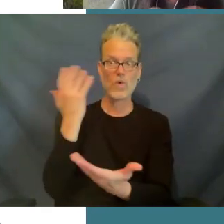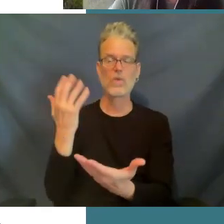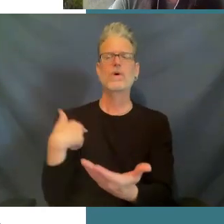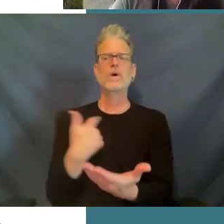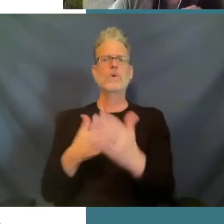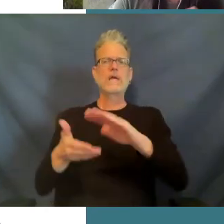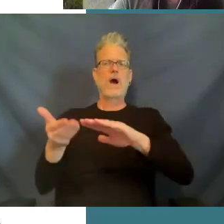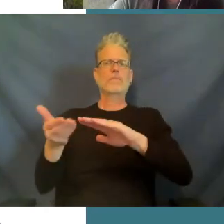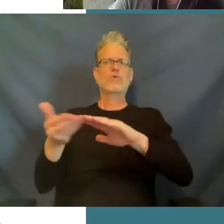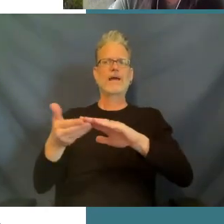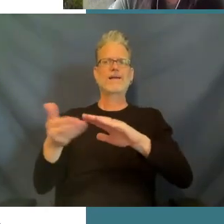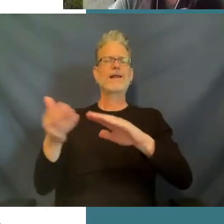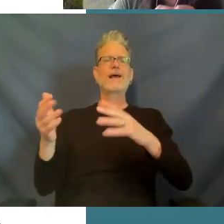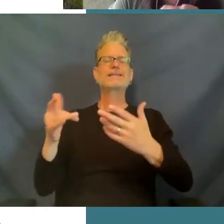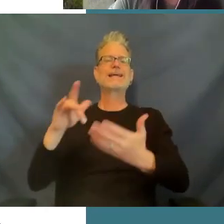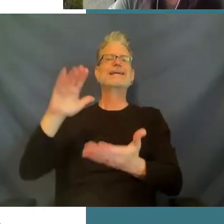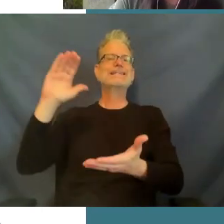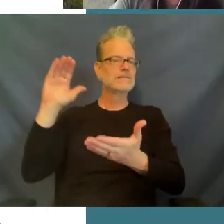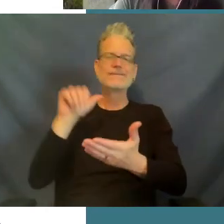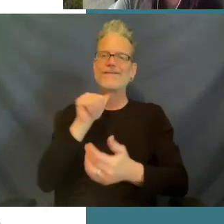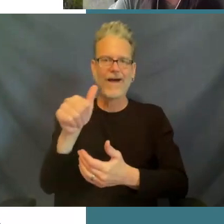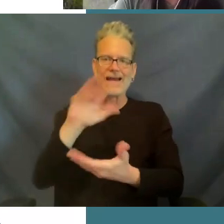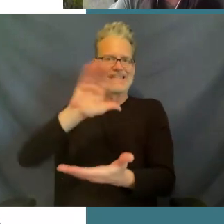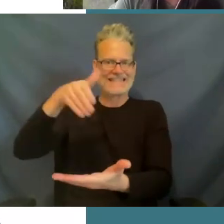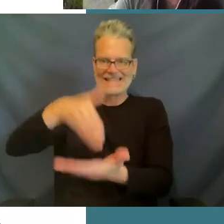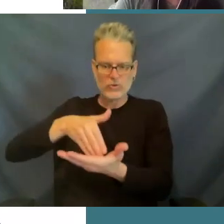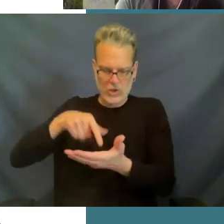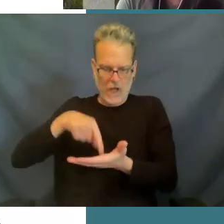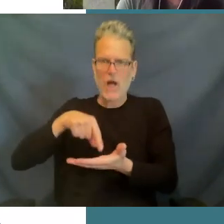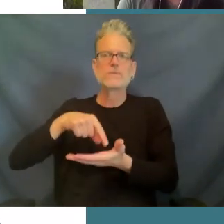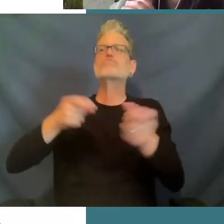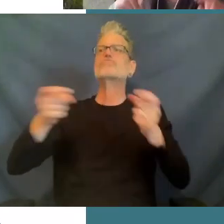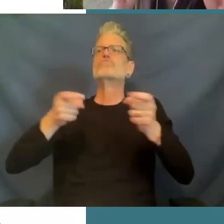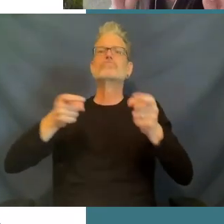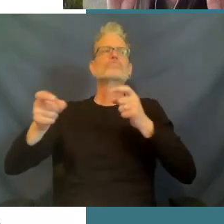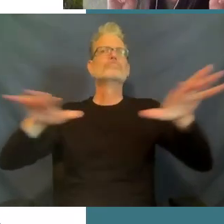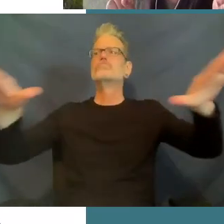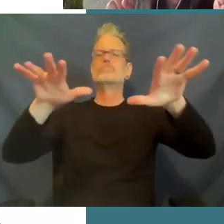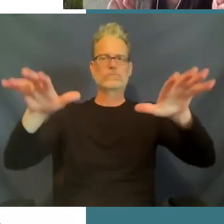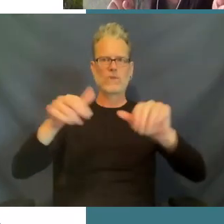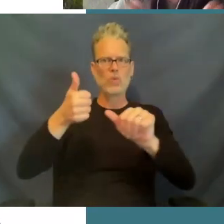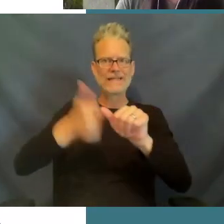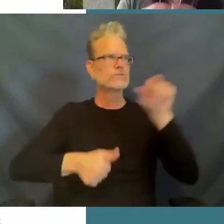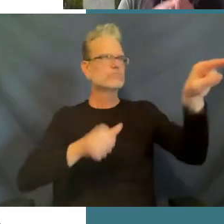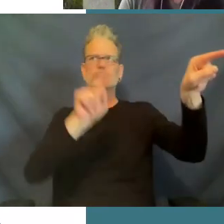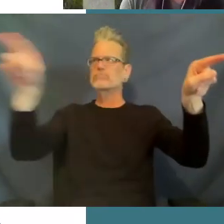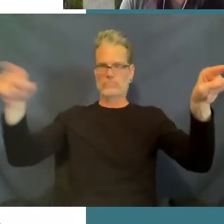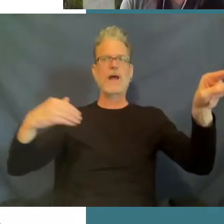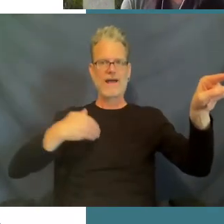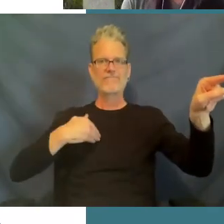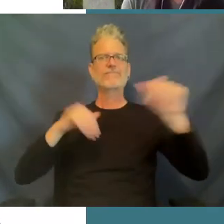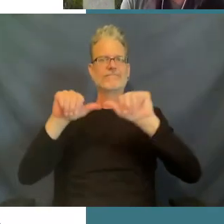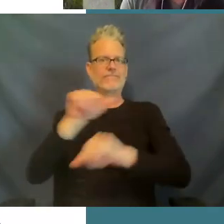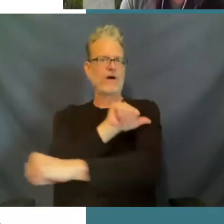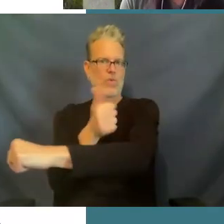highly decentralized agency with substantial discretion and authority given to local line officers at the